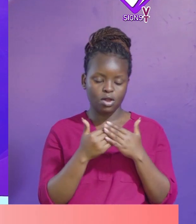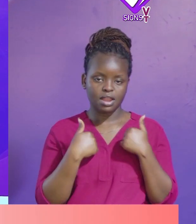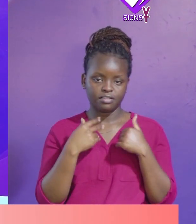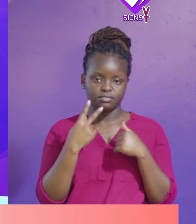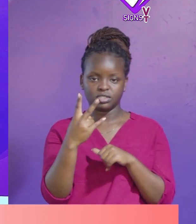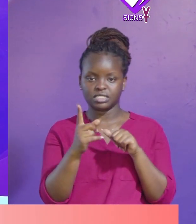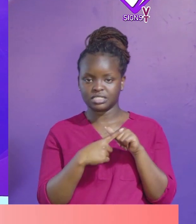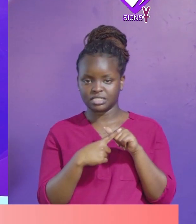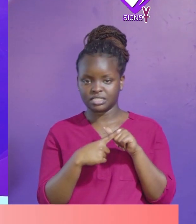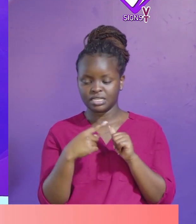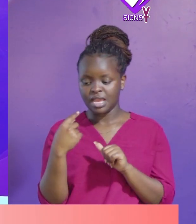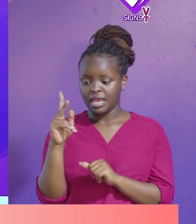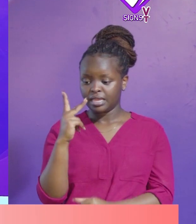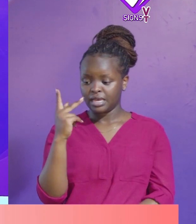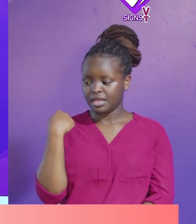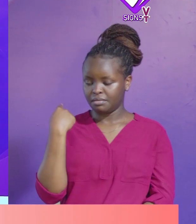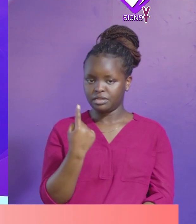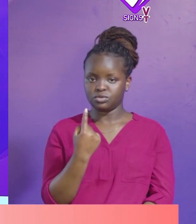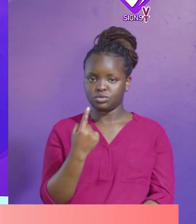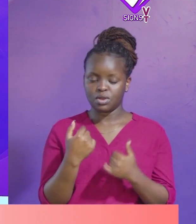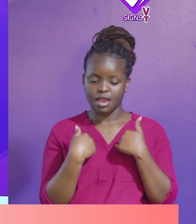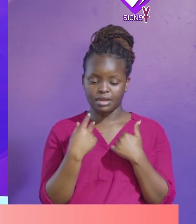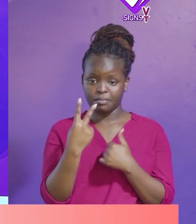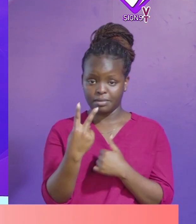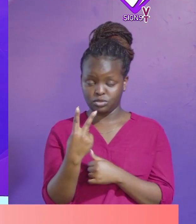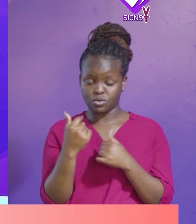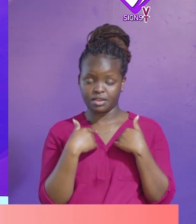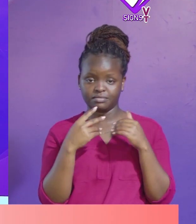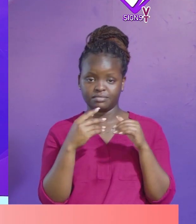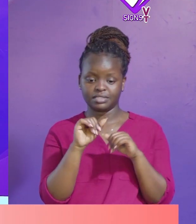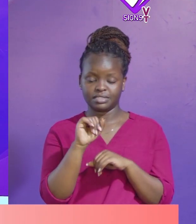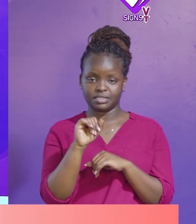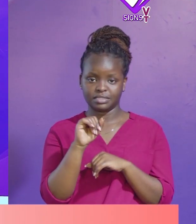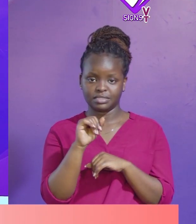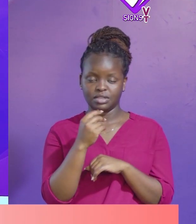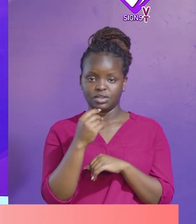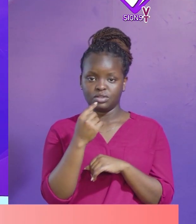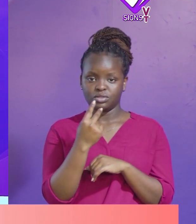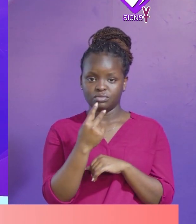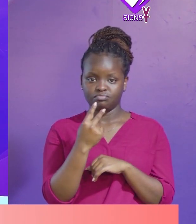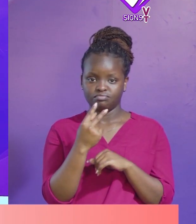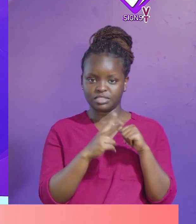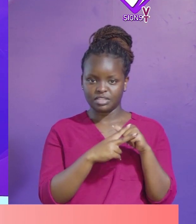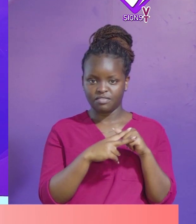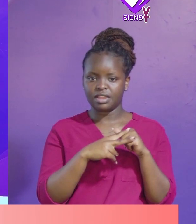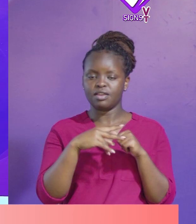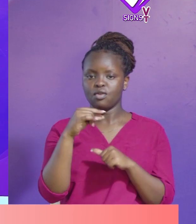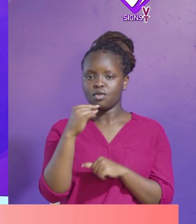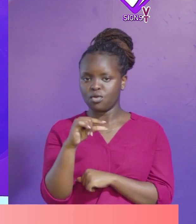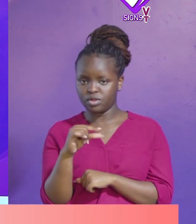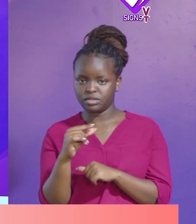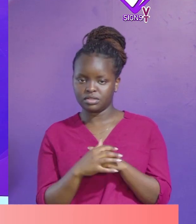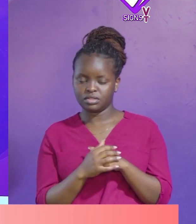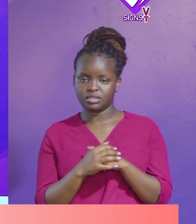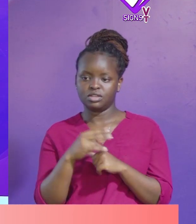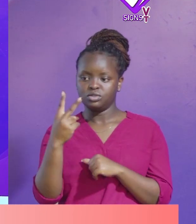medals. Kenya came second with 7 gold, 2 silver and 2 bronze, totaling to 11